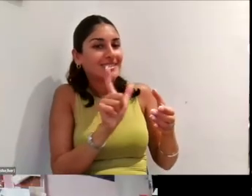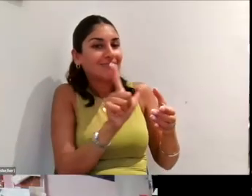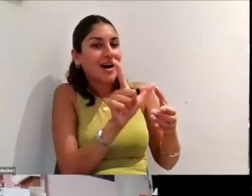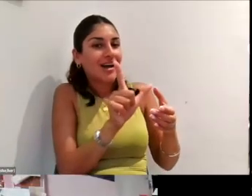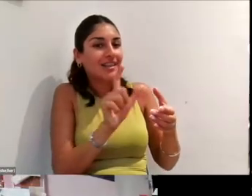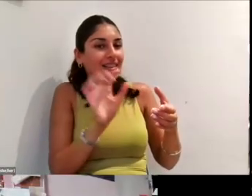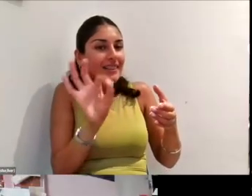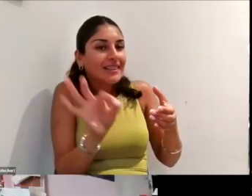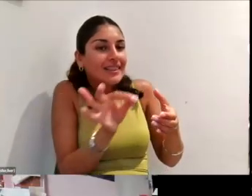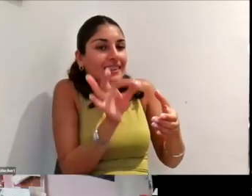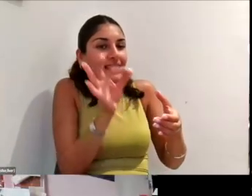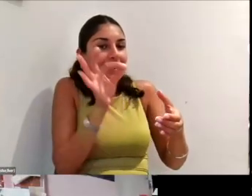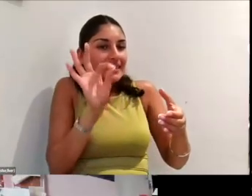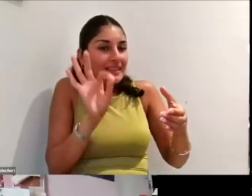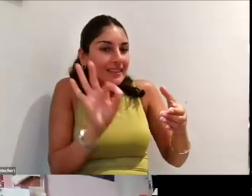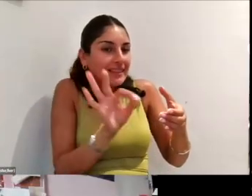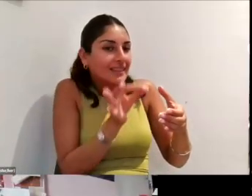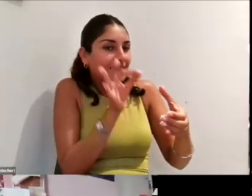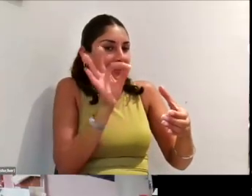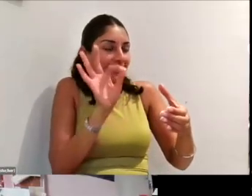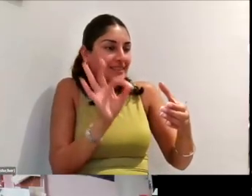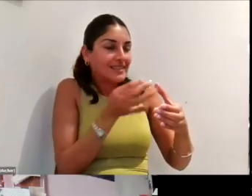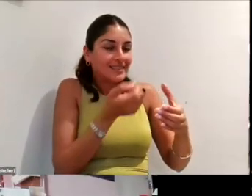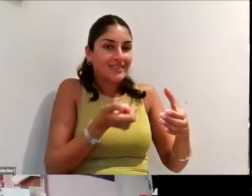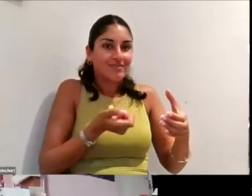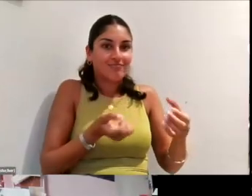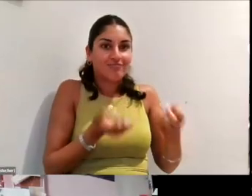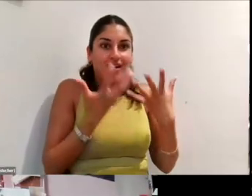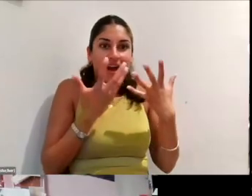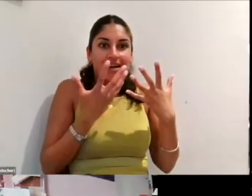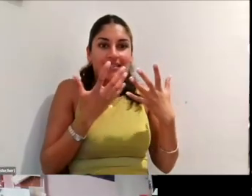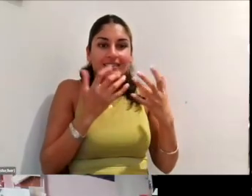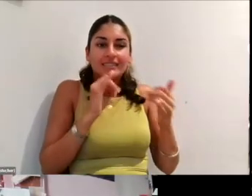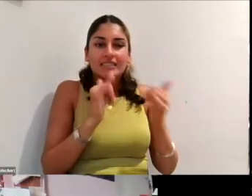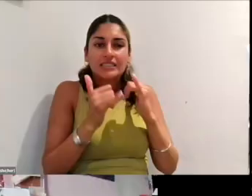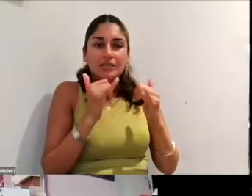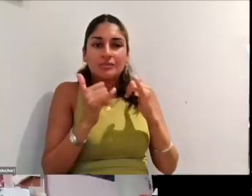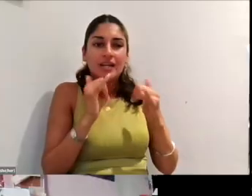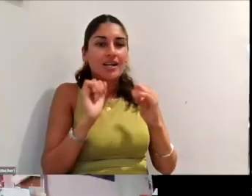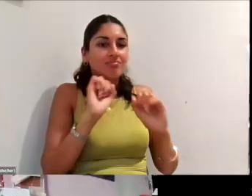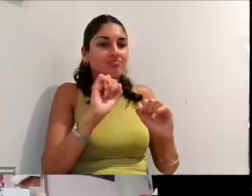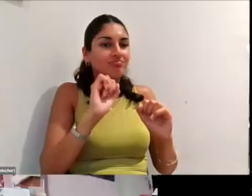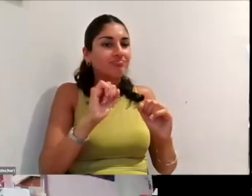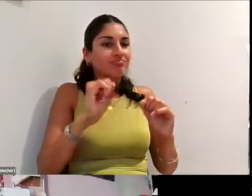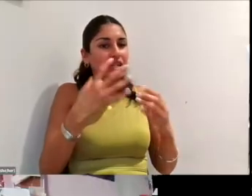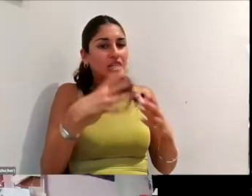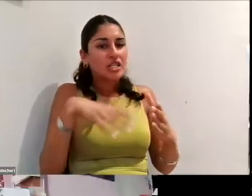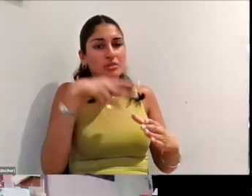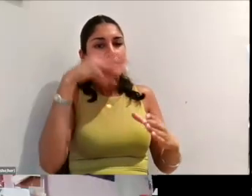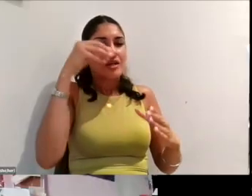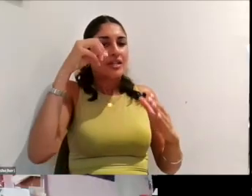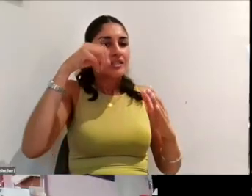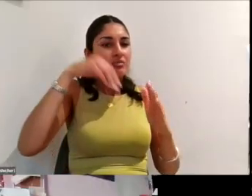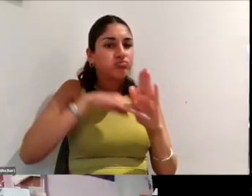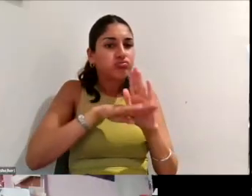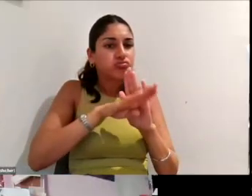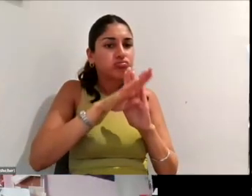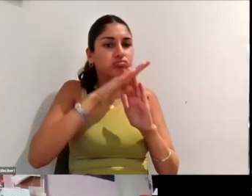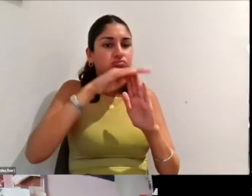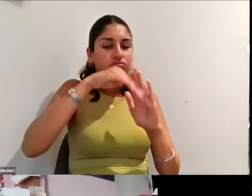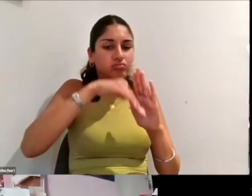she's not there quite. Her spirit shines like ultraviolet light.